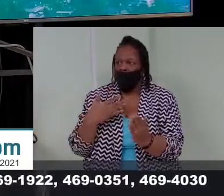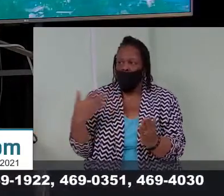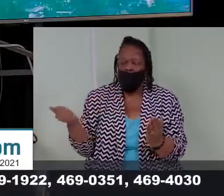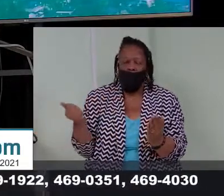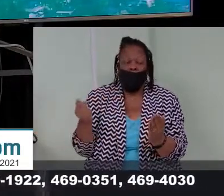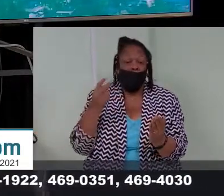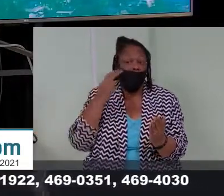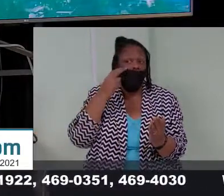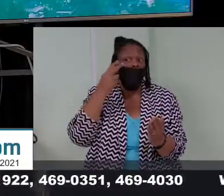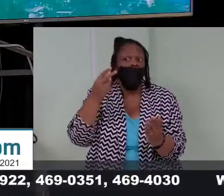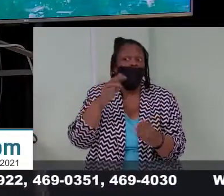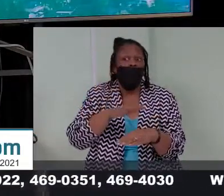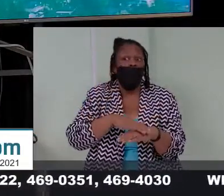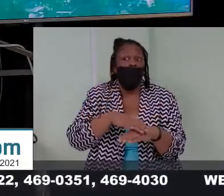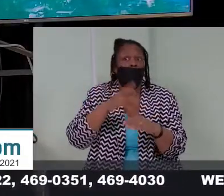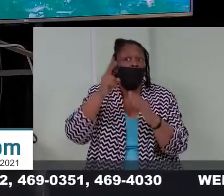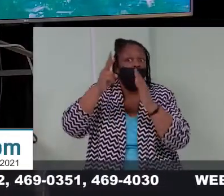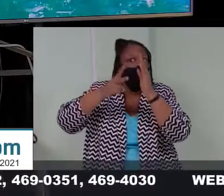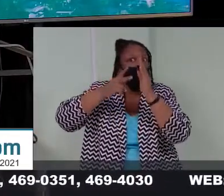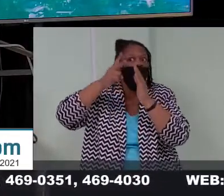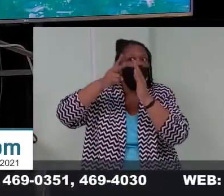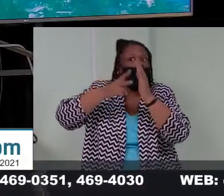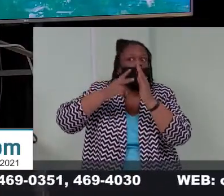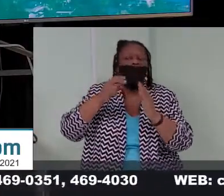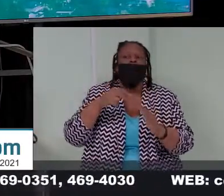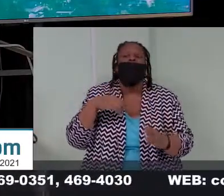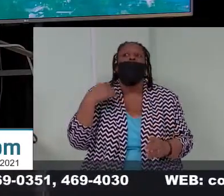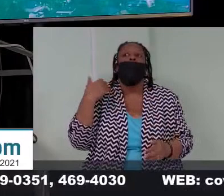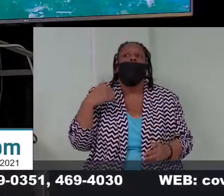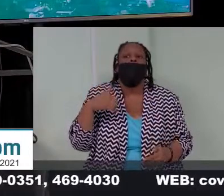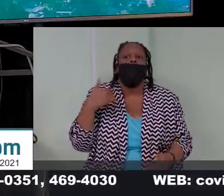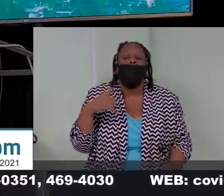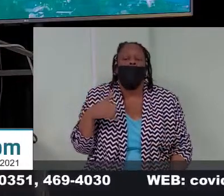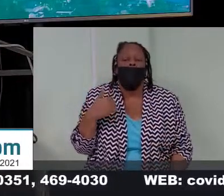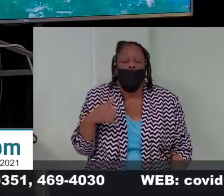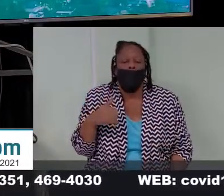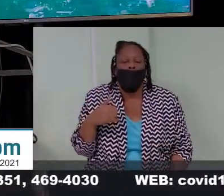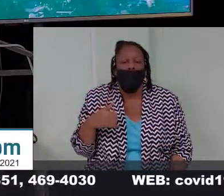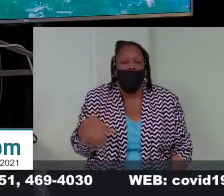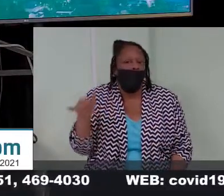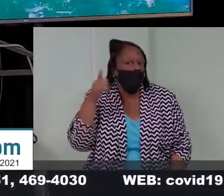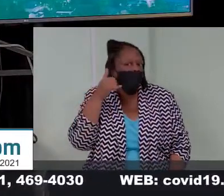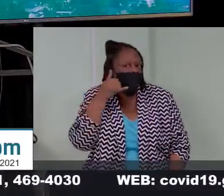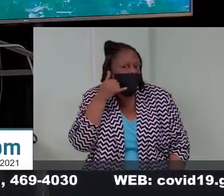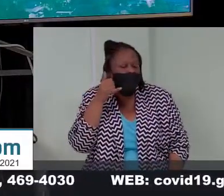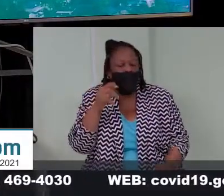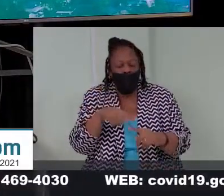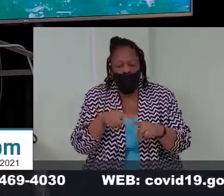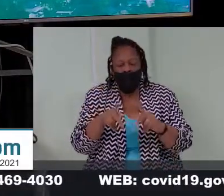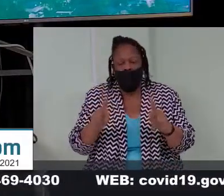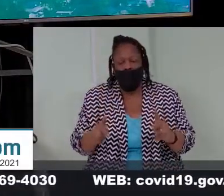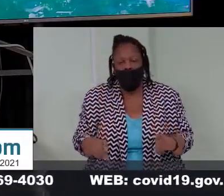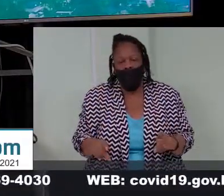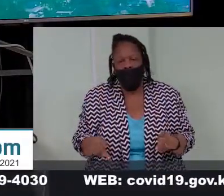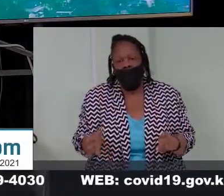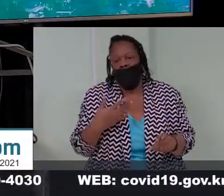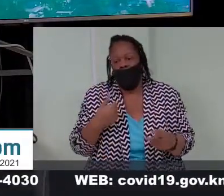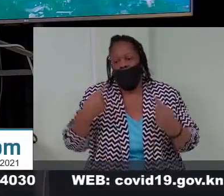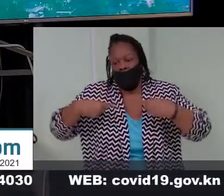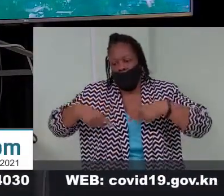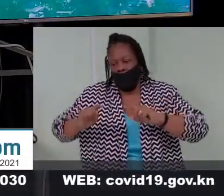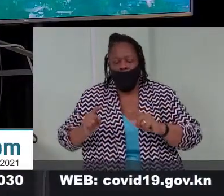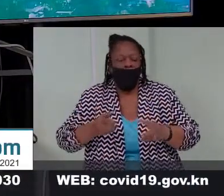property's surveillance system. The relevant authorities were informed, and the Ministry of Health conducted the